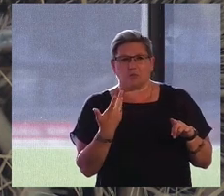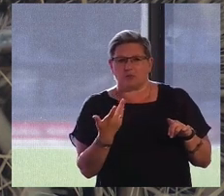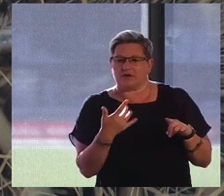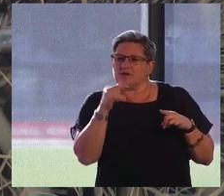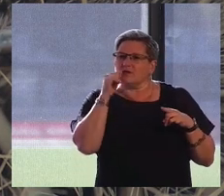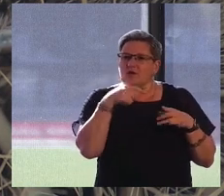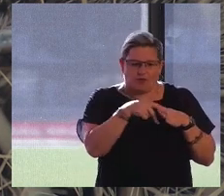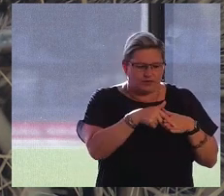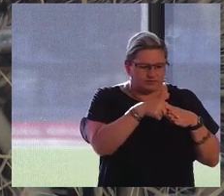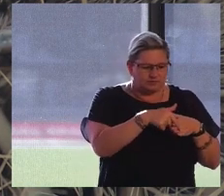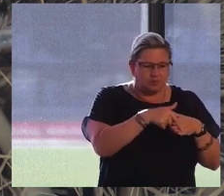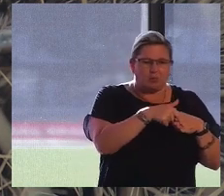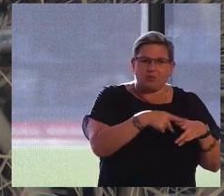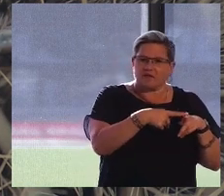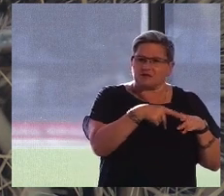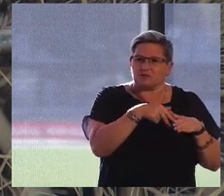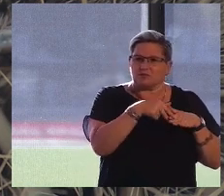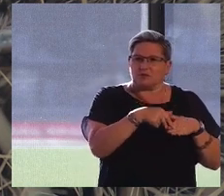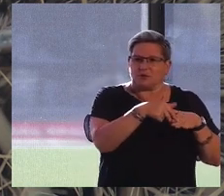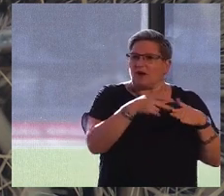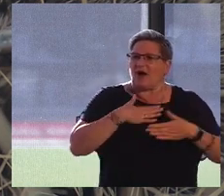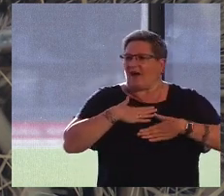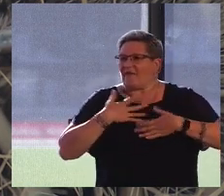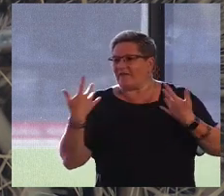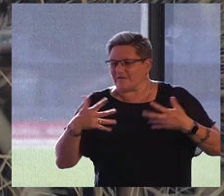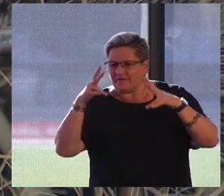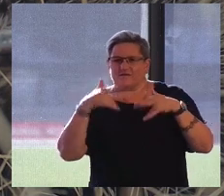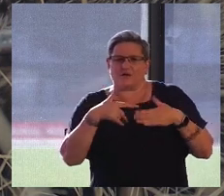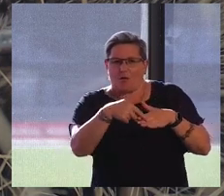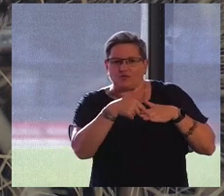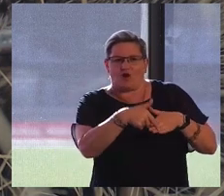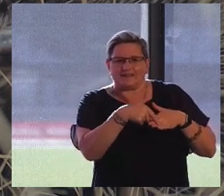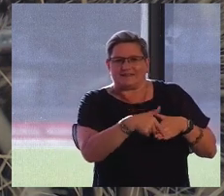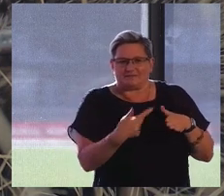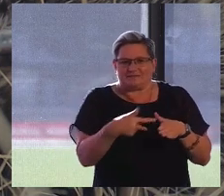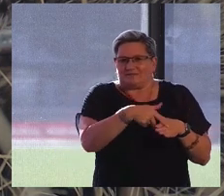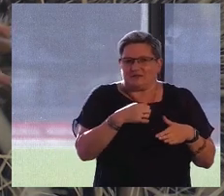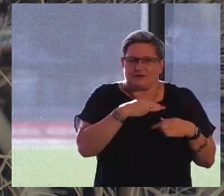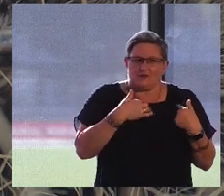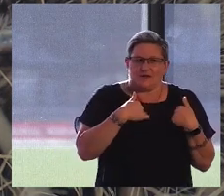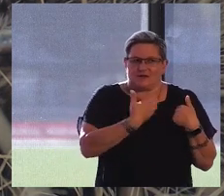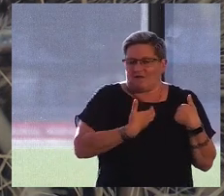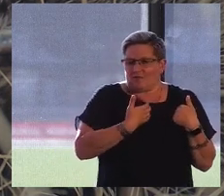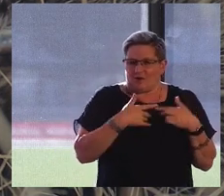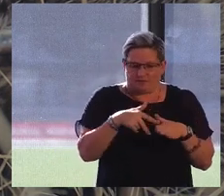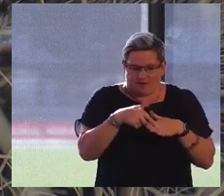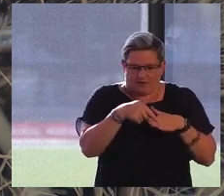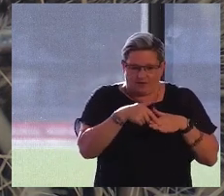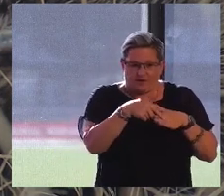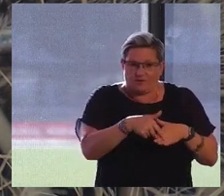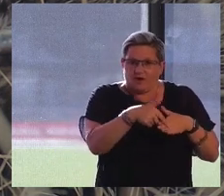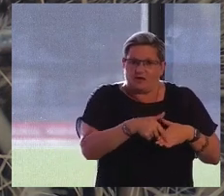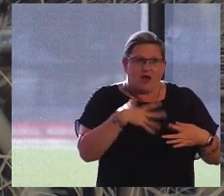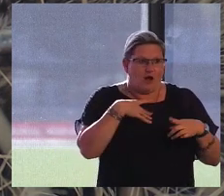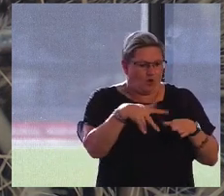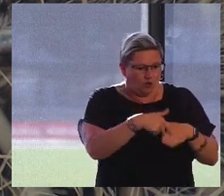trot. I actually love riding horses, so I'm probably still in my comfort zone. But the panic zone is the galloping, if